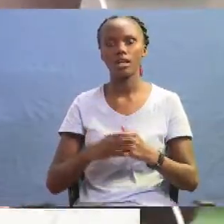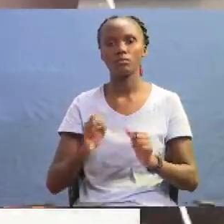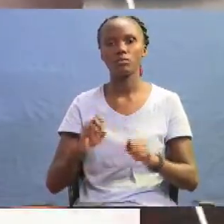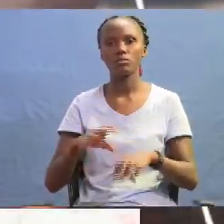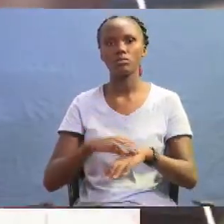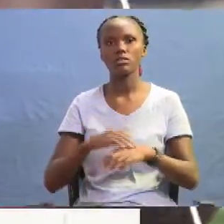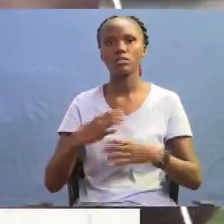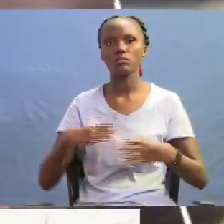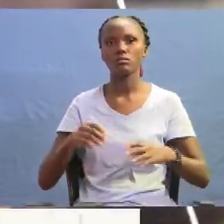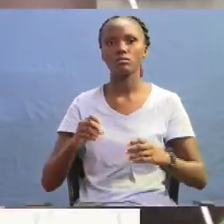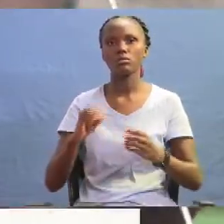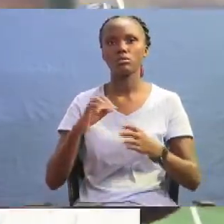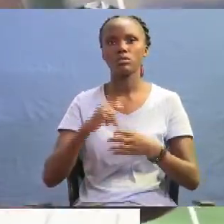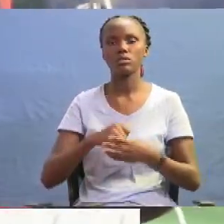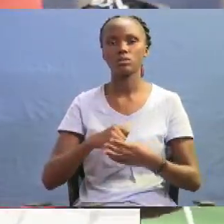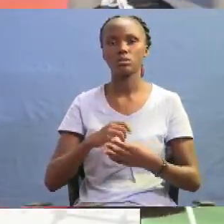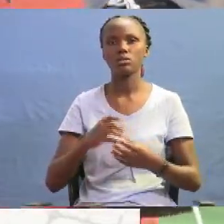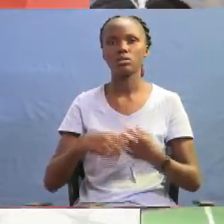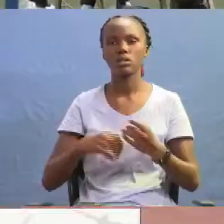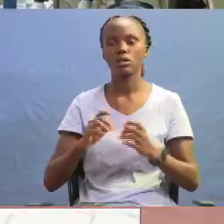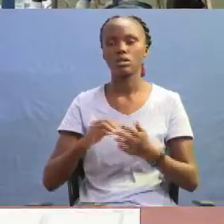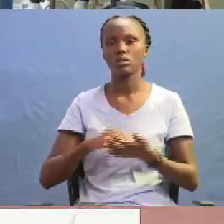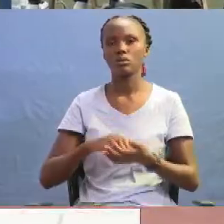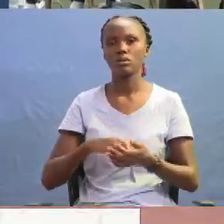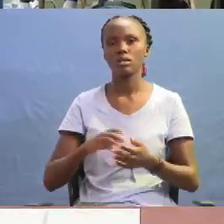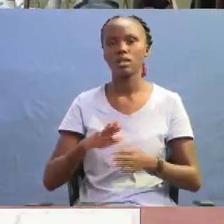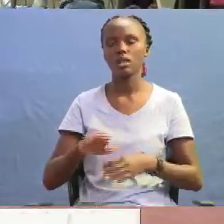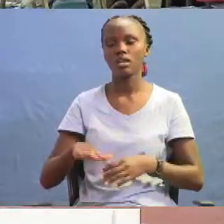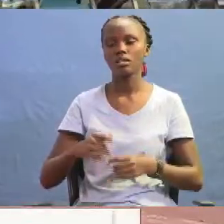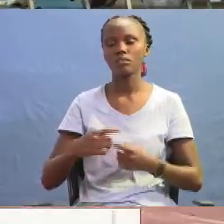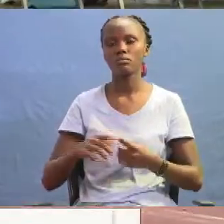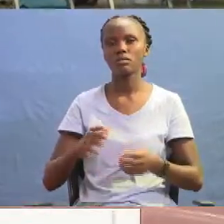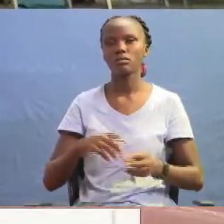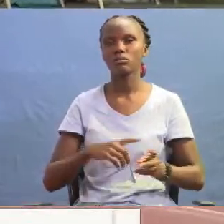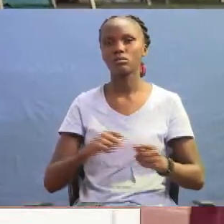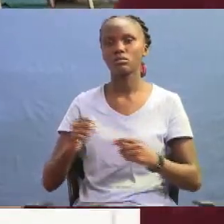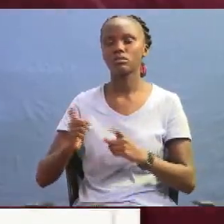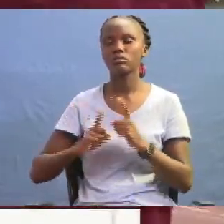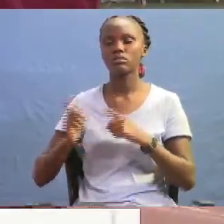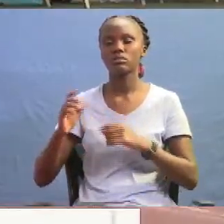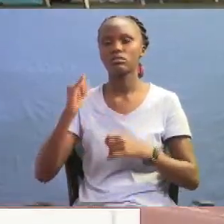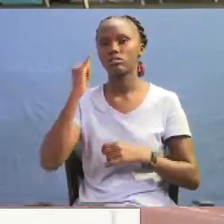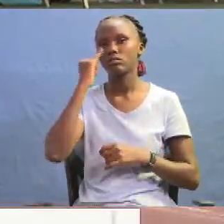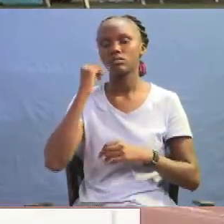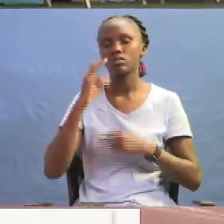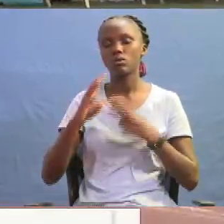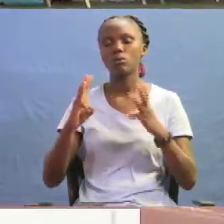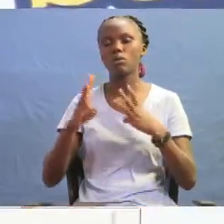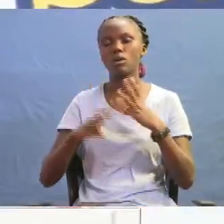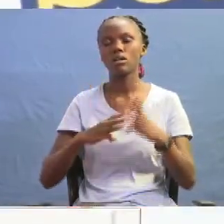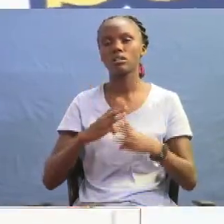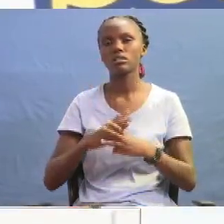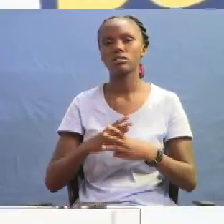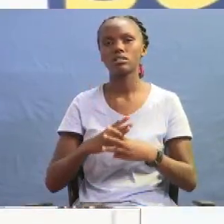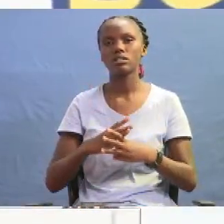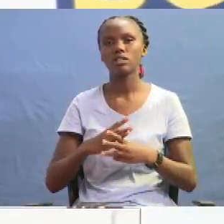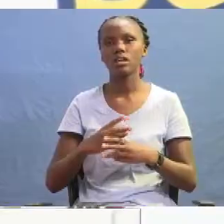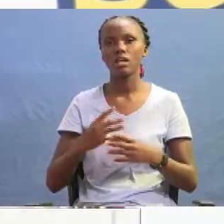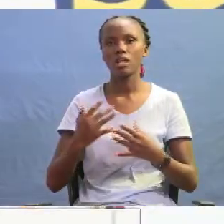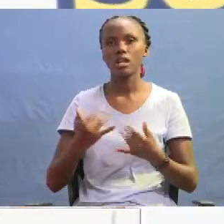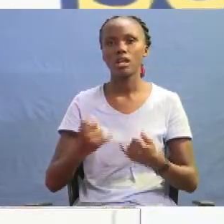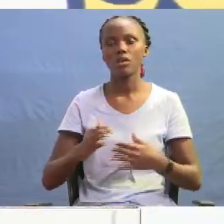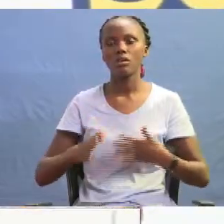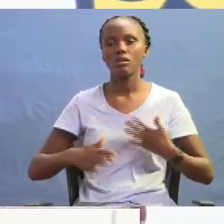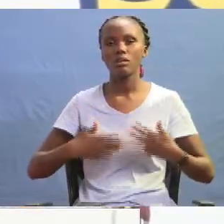assignment for the team is to fine-tune their weak areas before they embark on a mission to conquer the world in Tokyo, Japan. My speed endurance